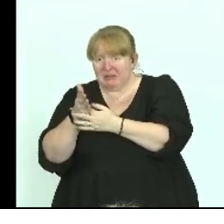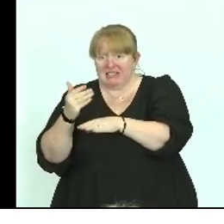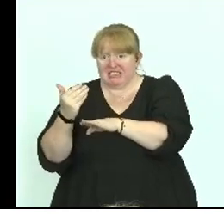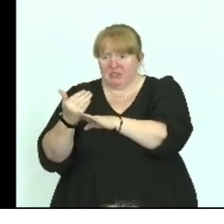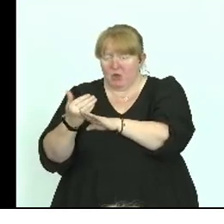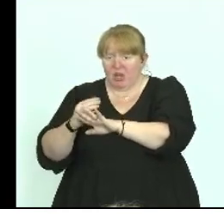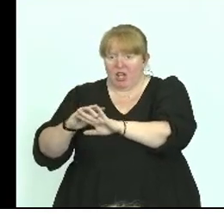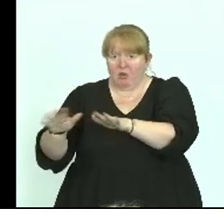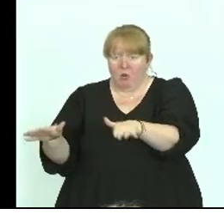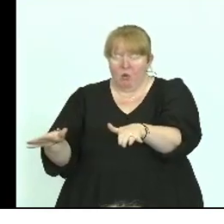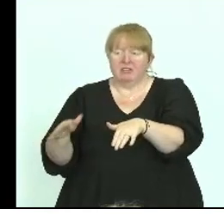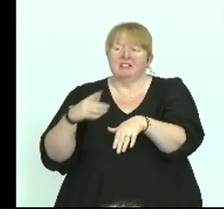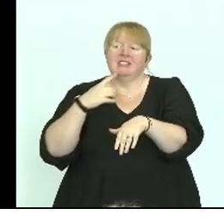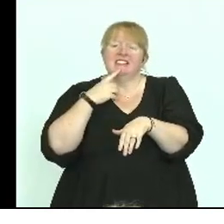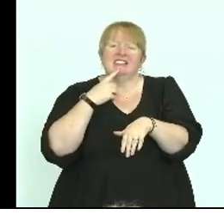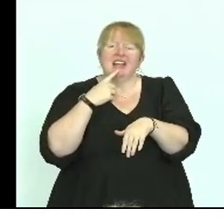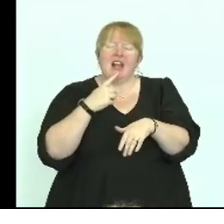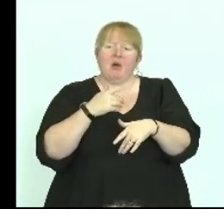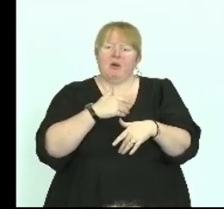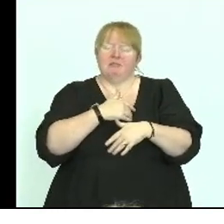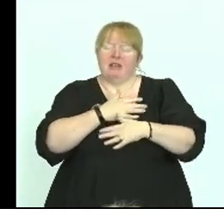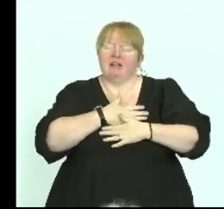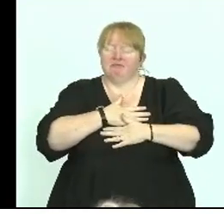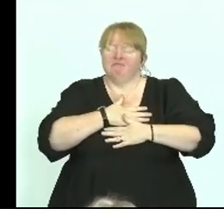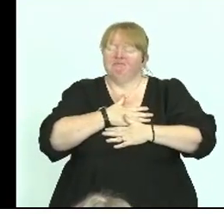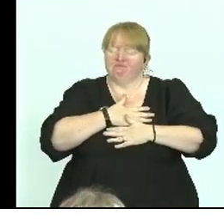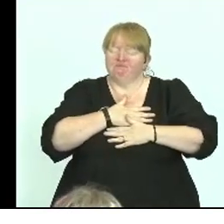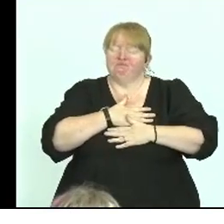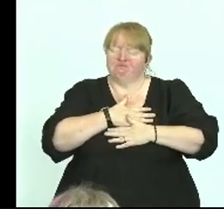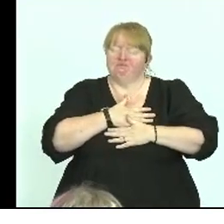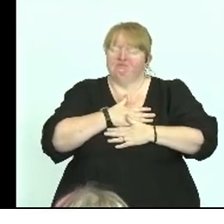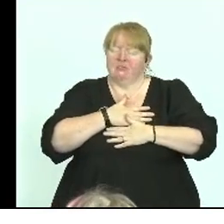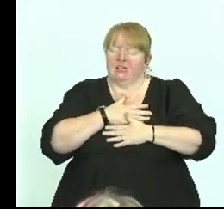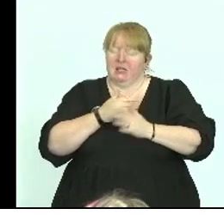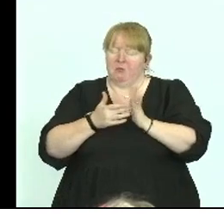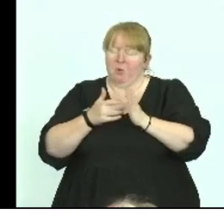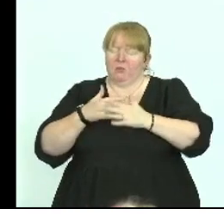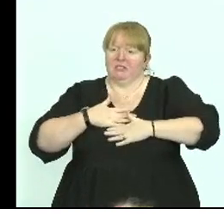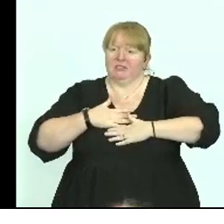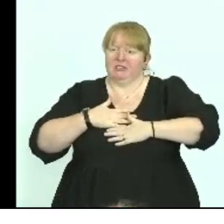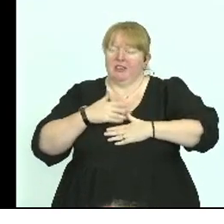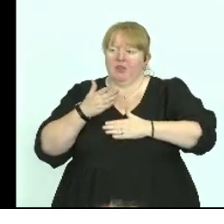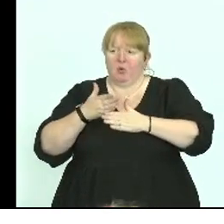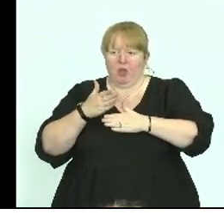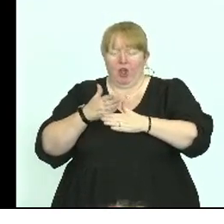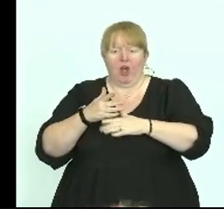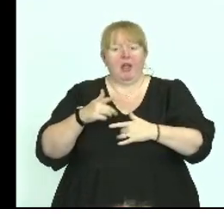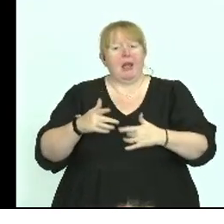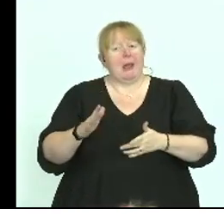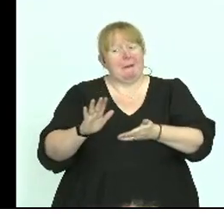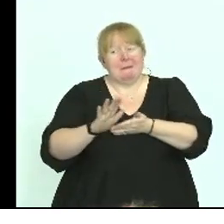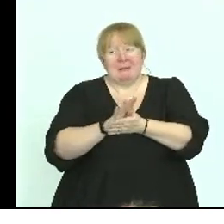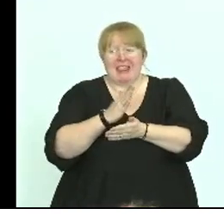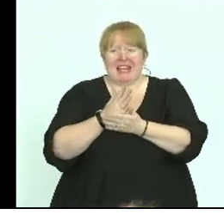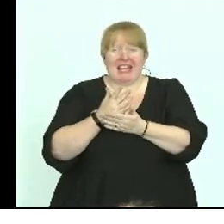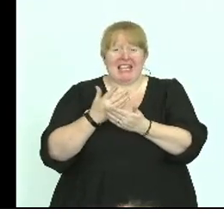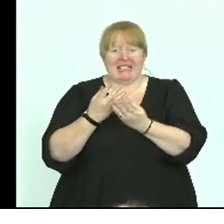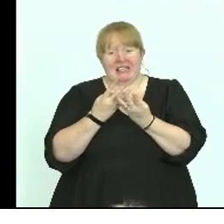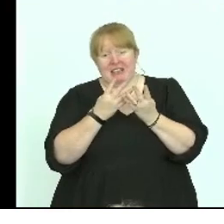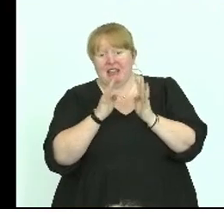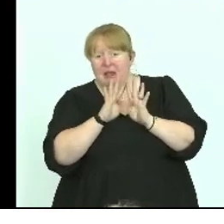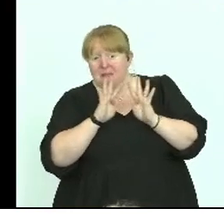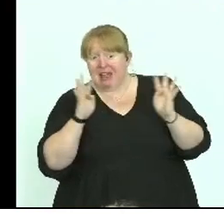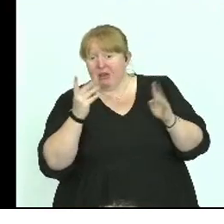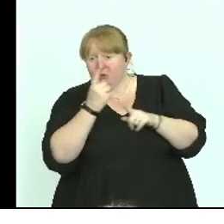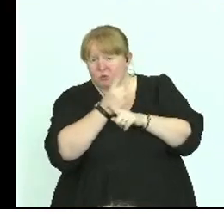So it's a subject quite close to my heart, and I'm really pleased that we've already in the panel talks this